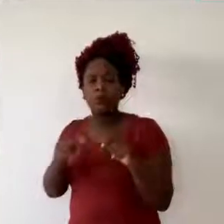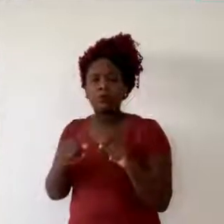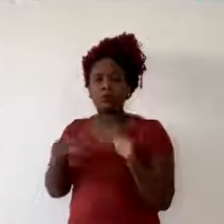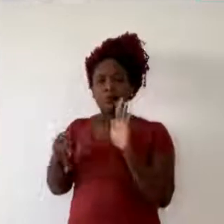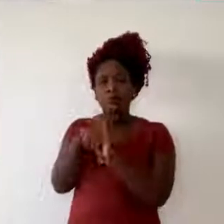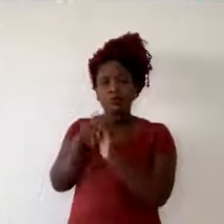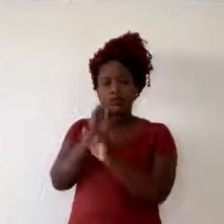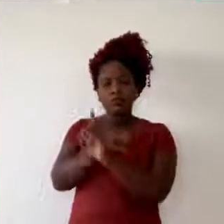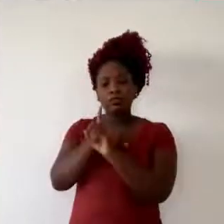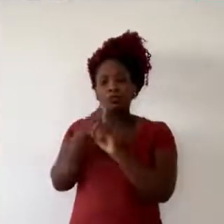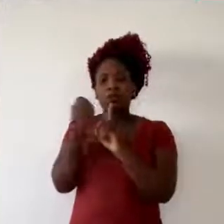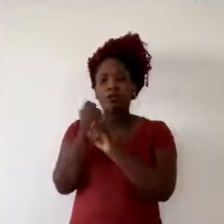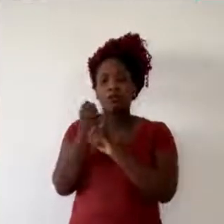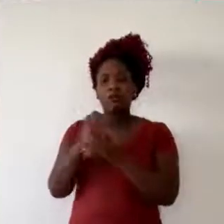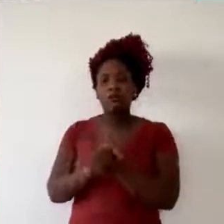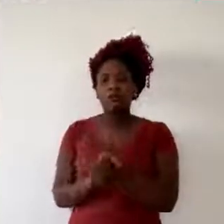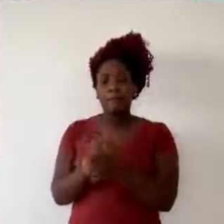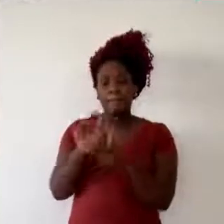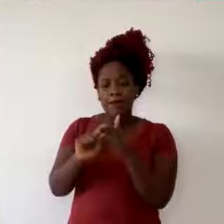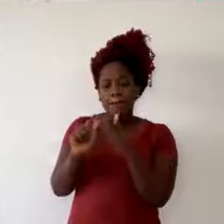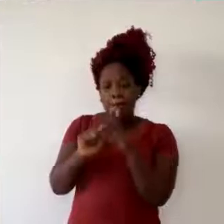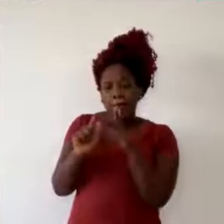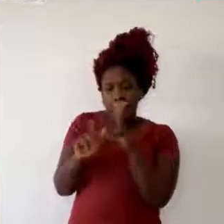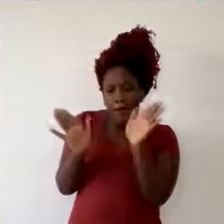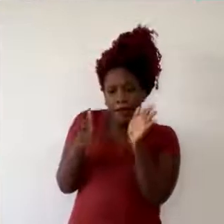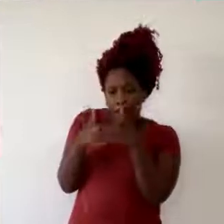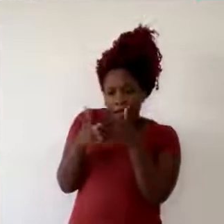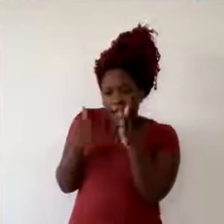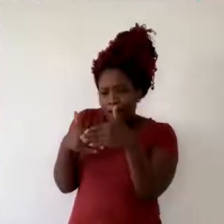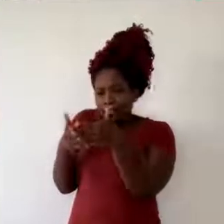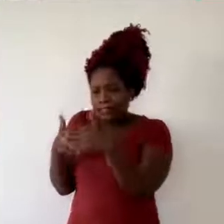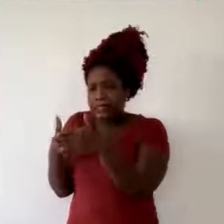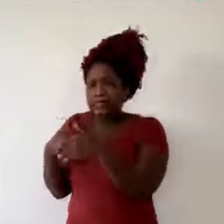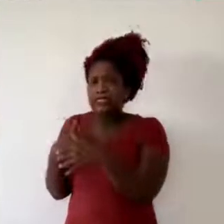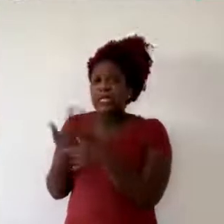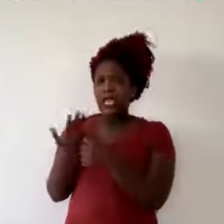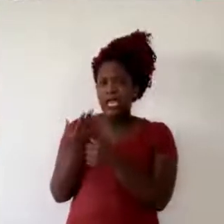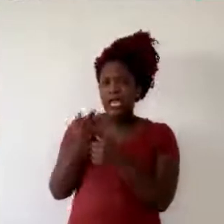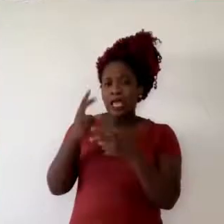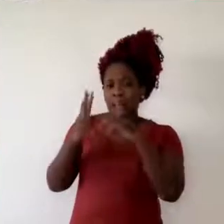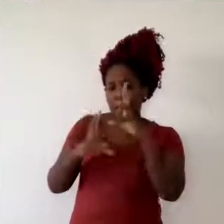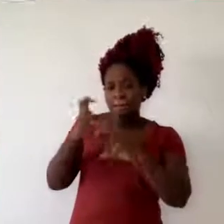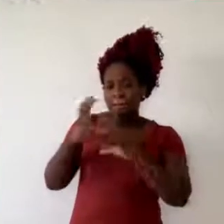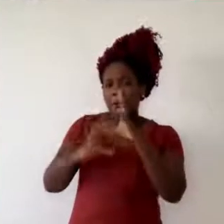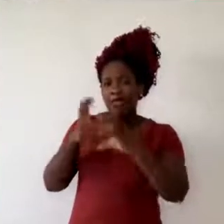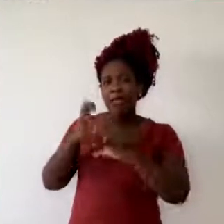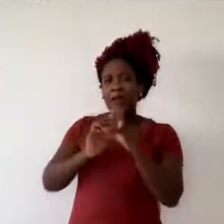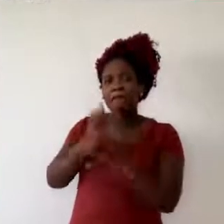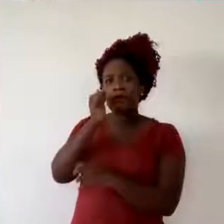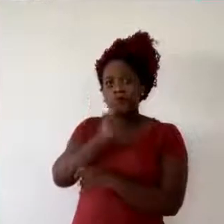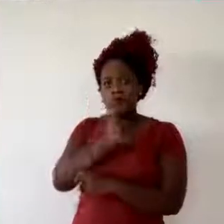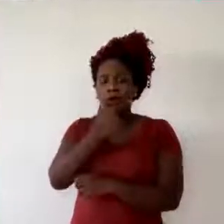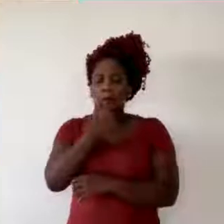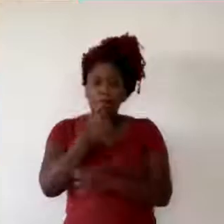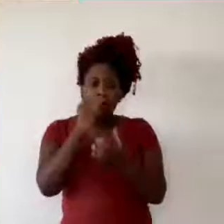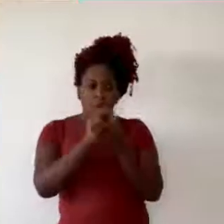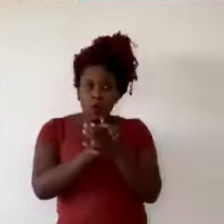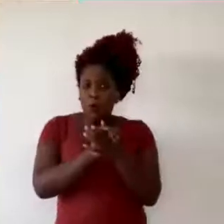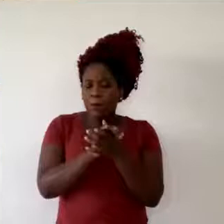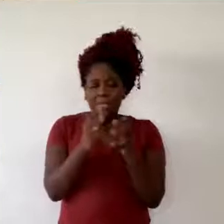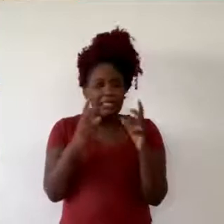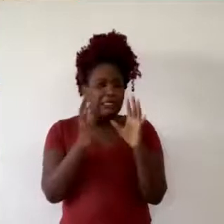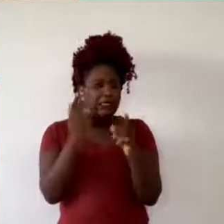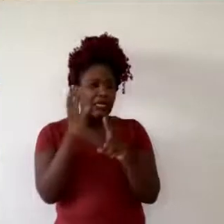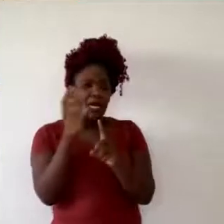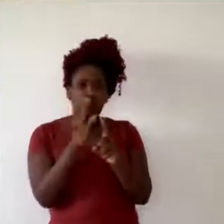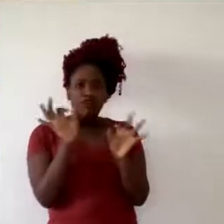problem is that it's not among four walls that we should not get involved in